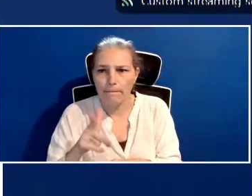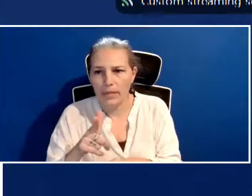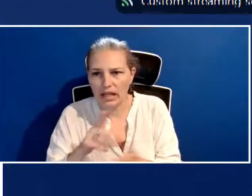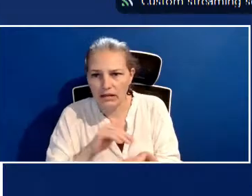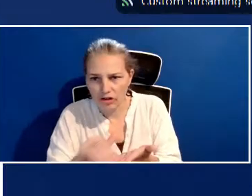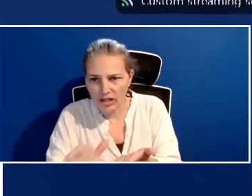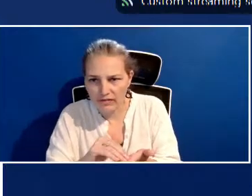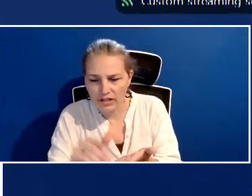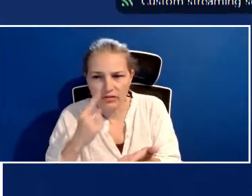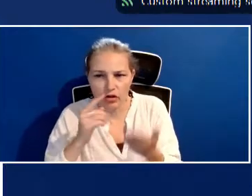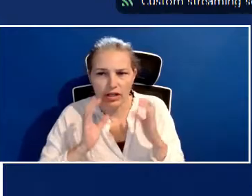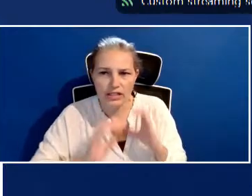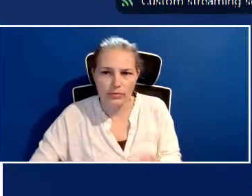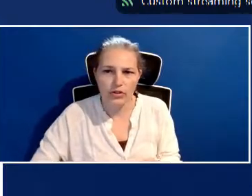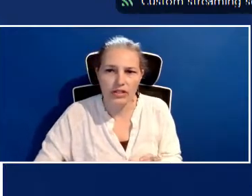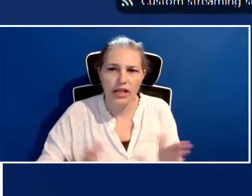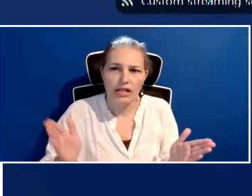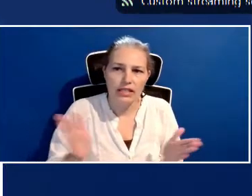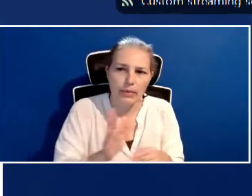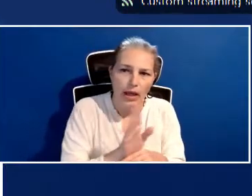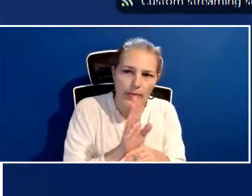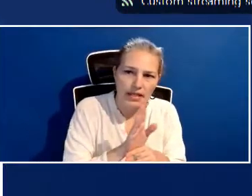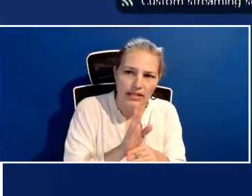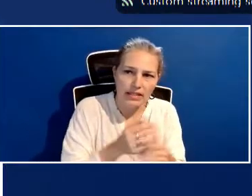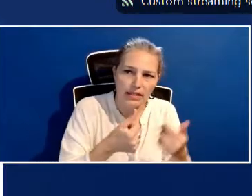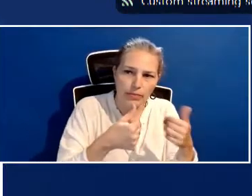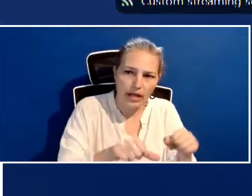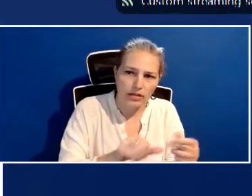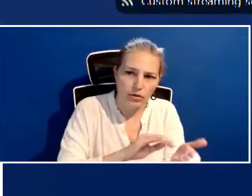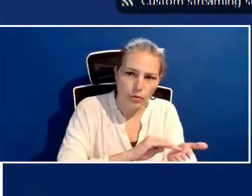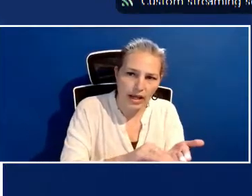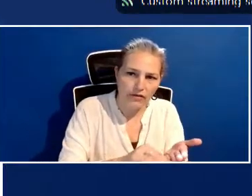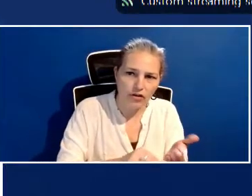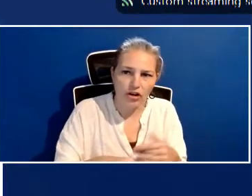and suspension of service disconnections as well.